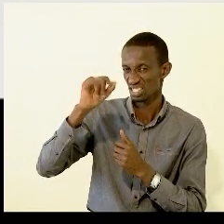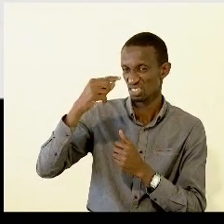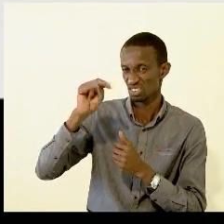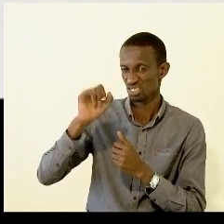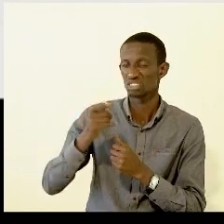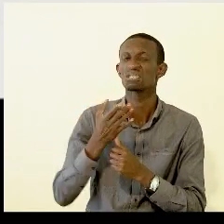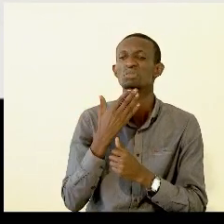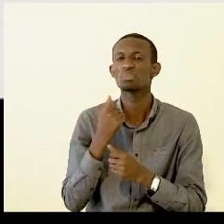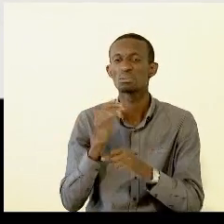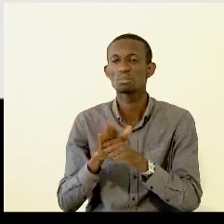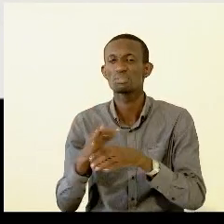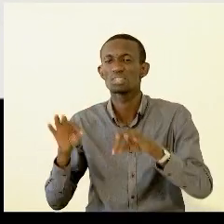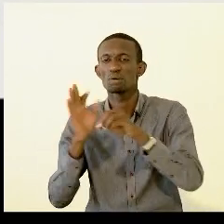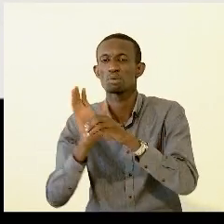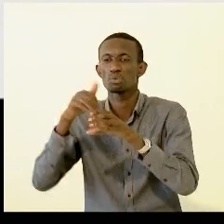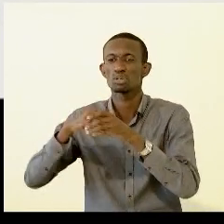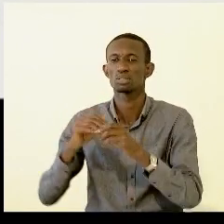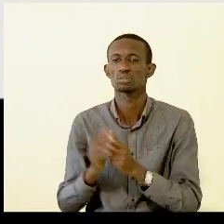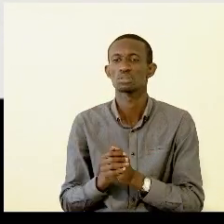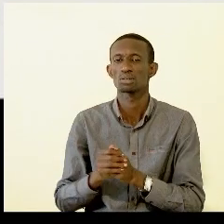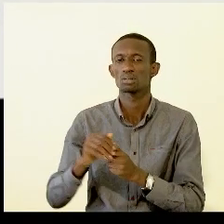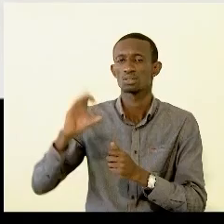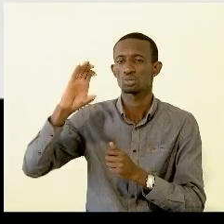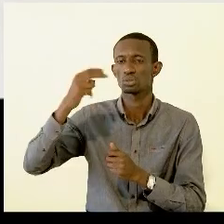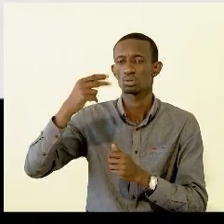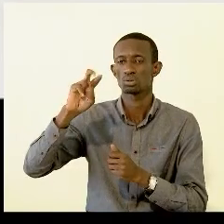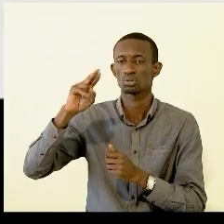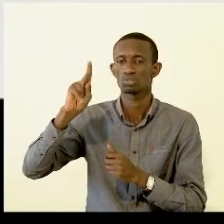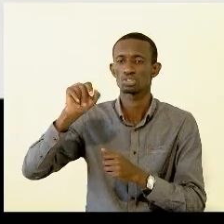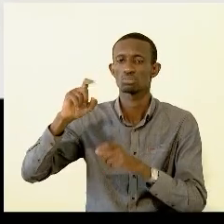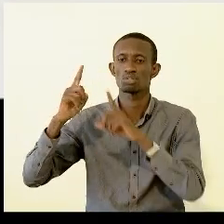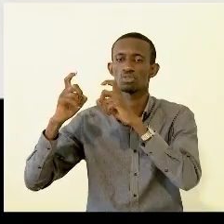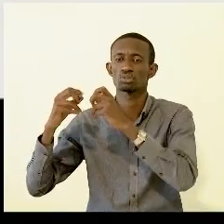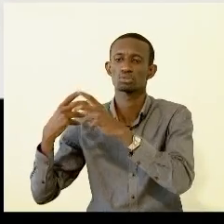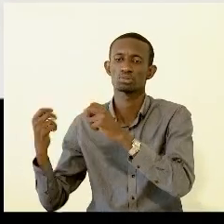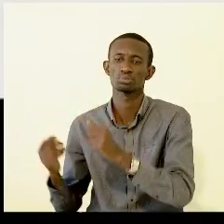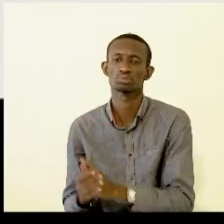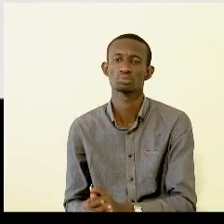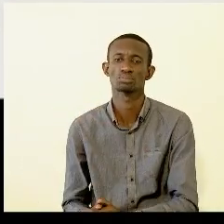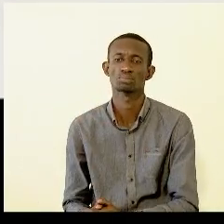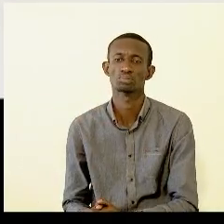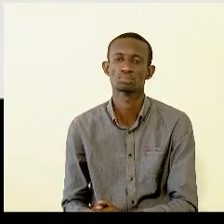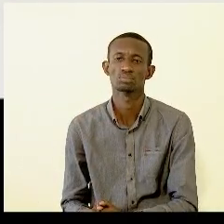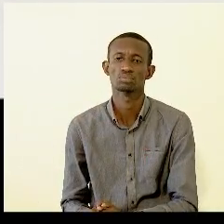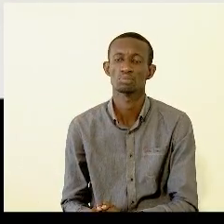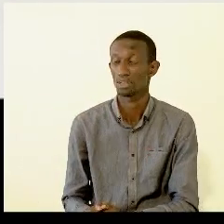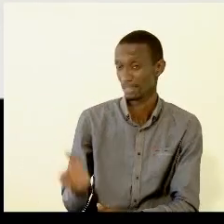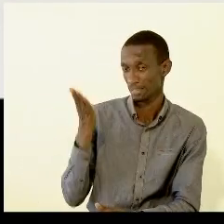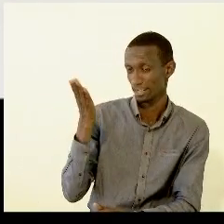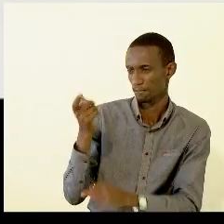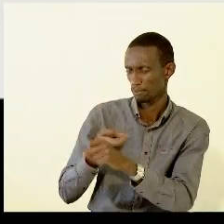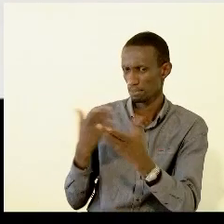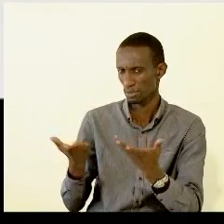the pigment chlorophyll, which is needed for photosynthesis. And that nitrogen comes from